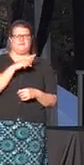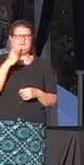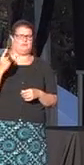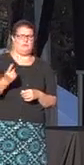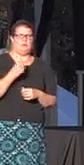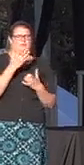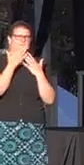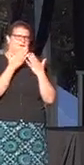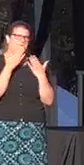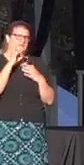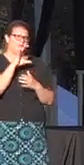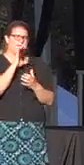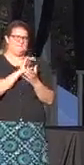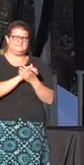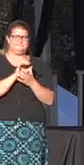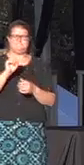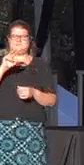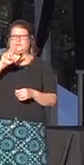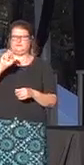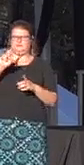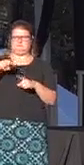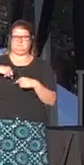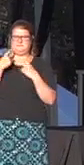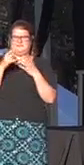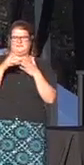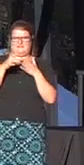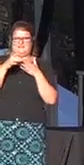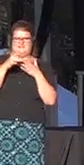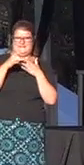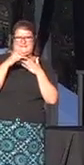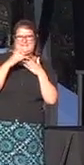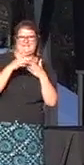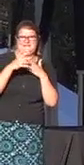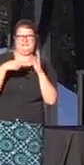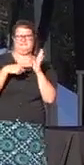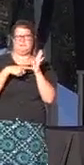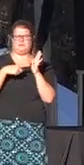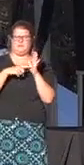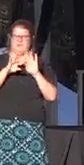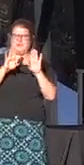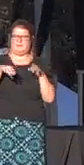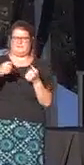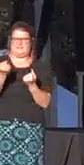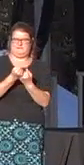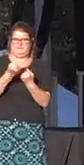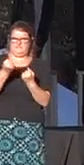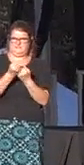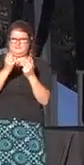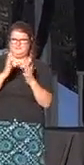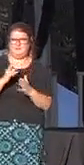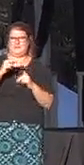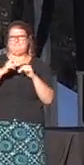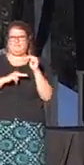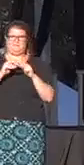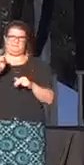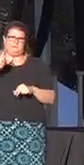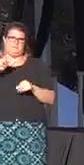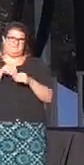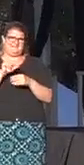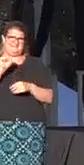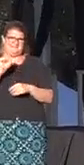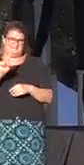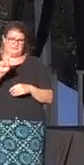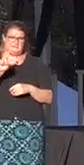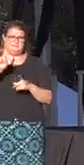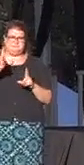always grateful. Sue has been a leading affordable housing advocate and builder of apartments in San